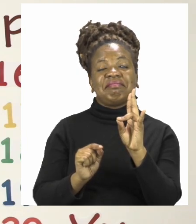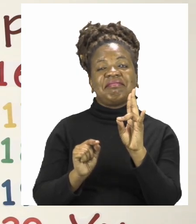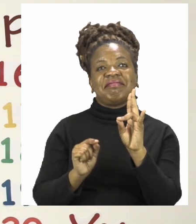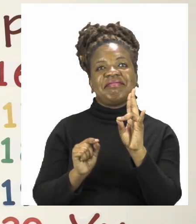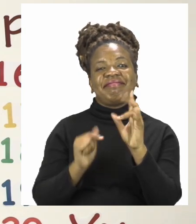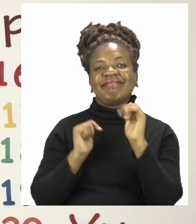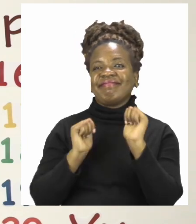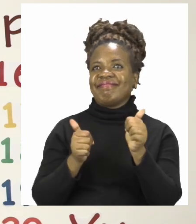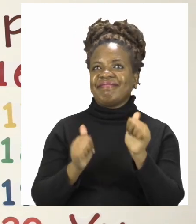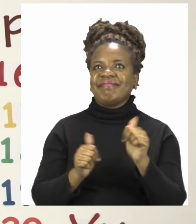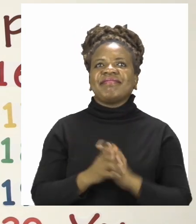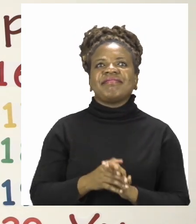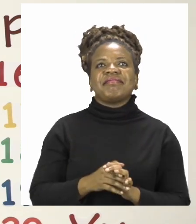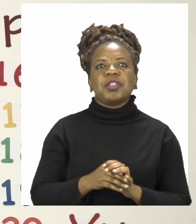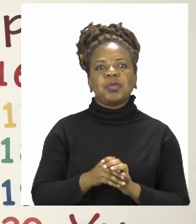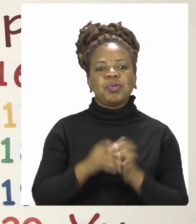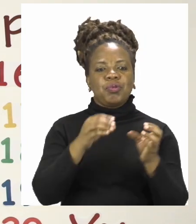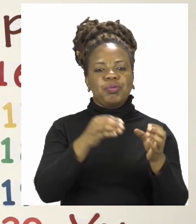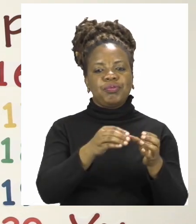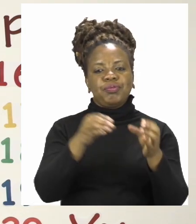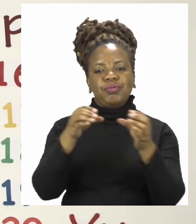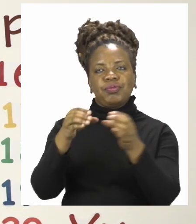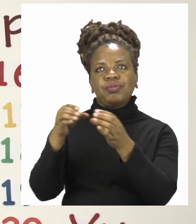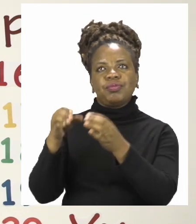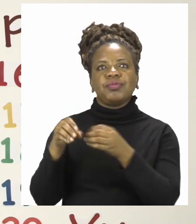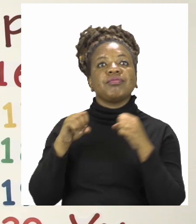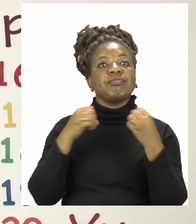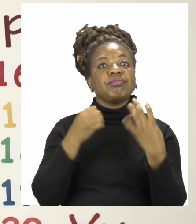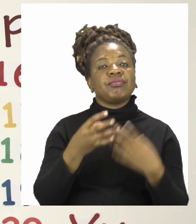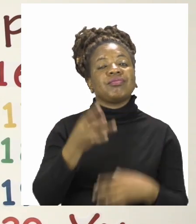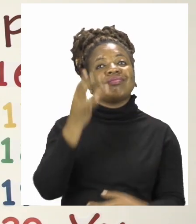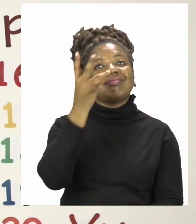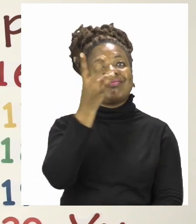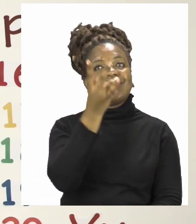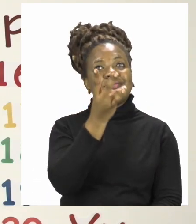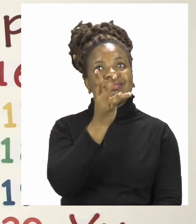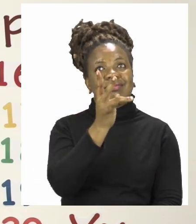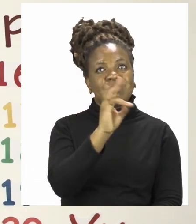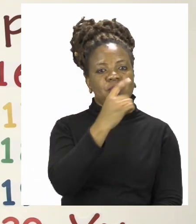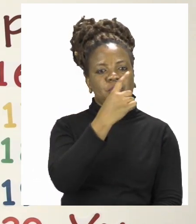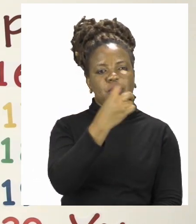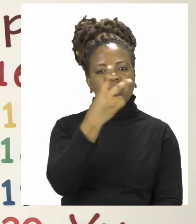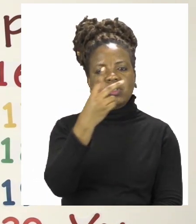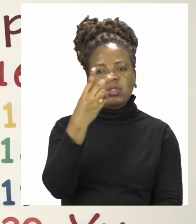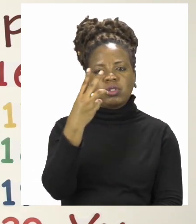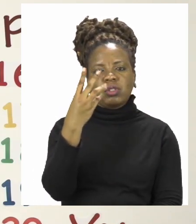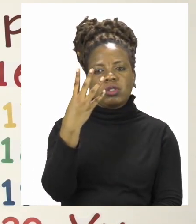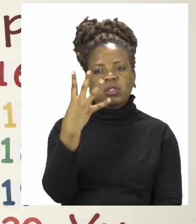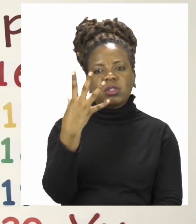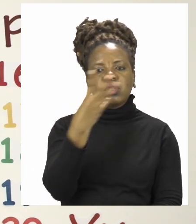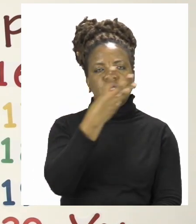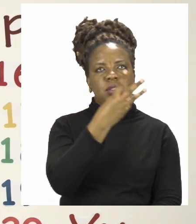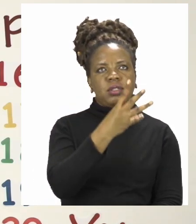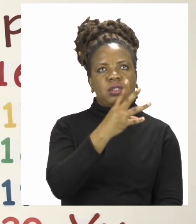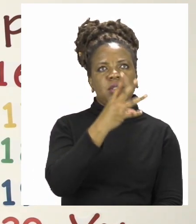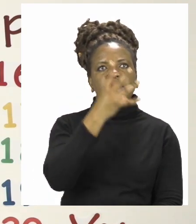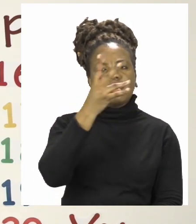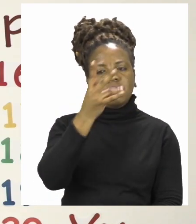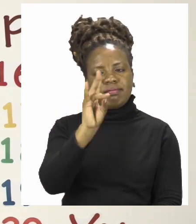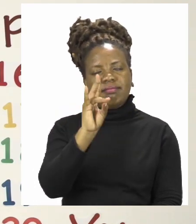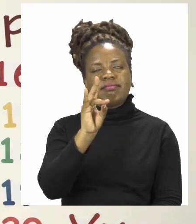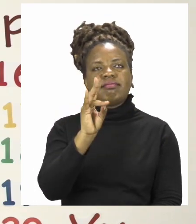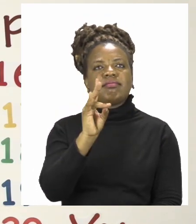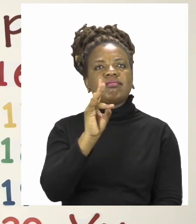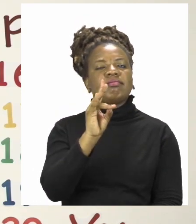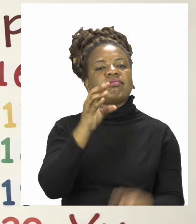7. Now we have 7 sets. 1, 2, 3, 4, 5, 6, 7